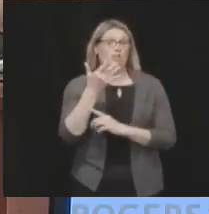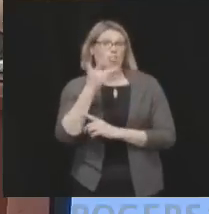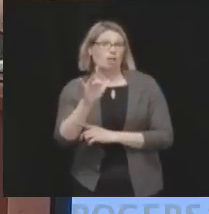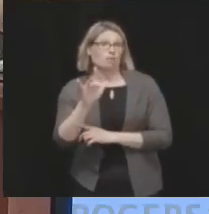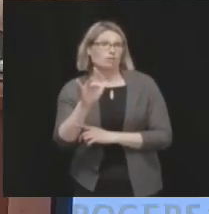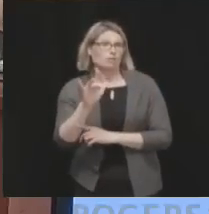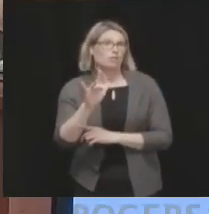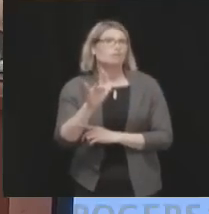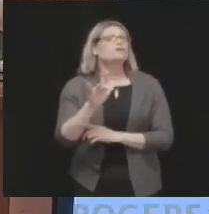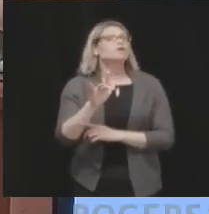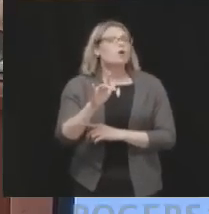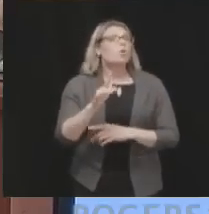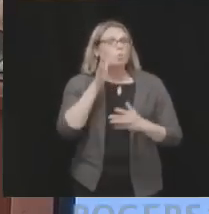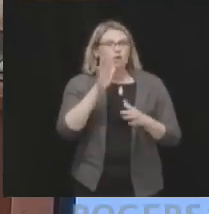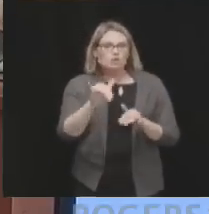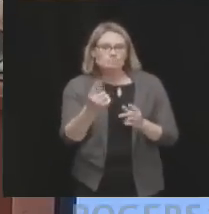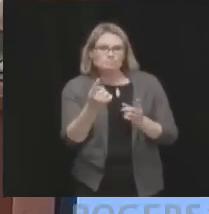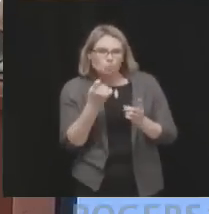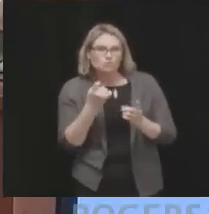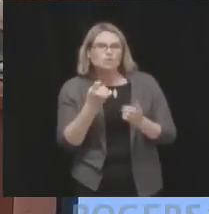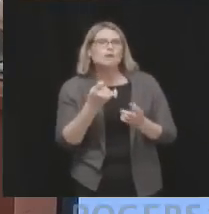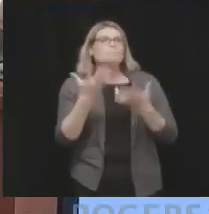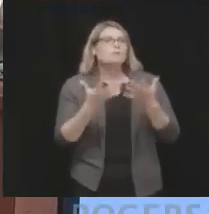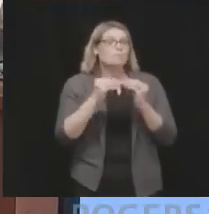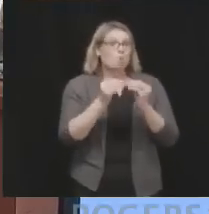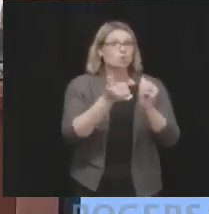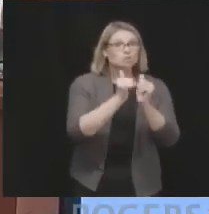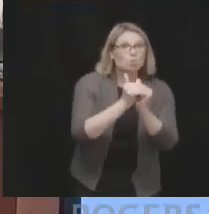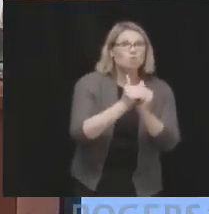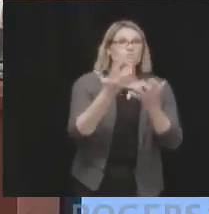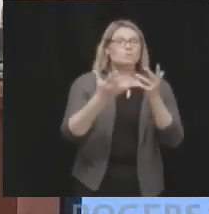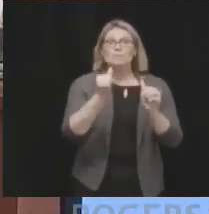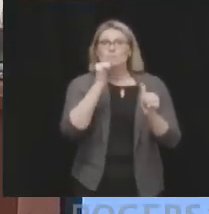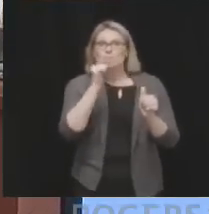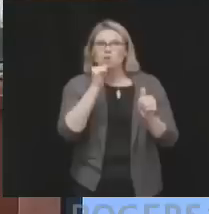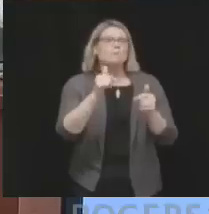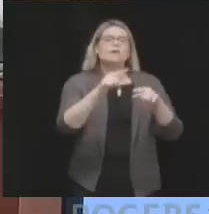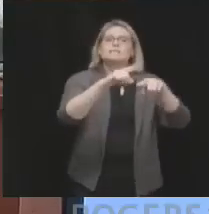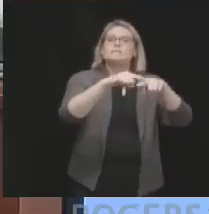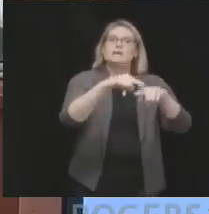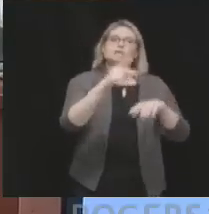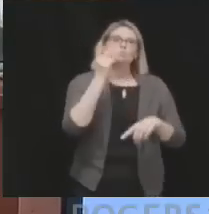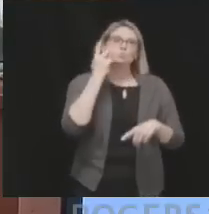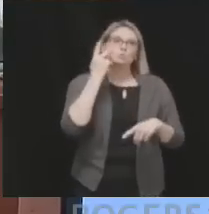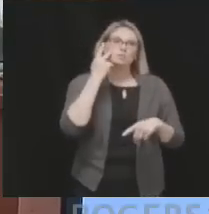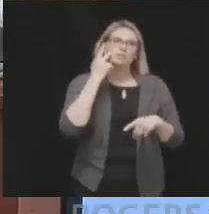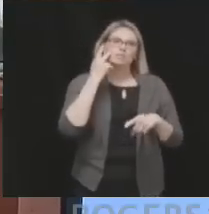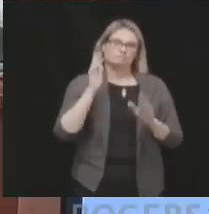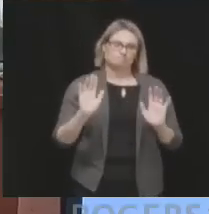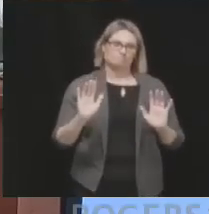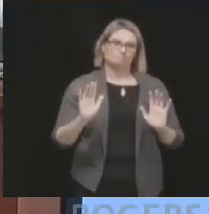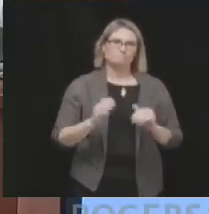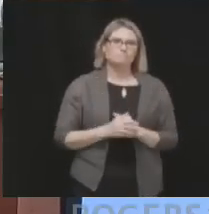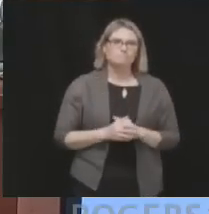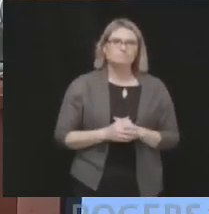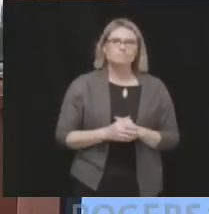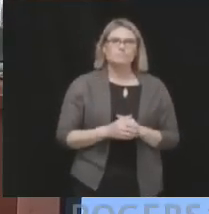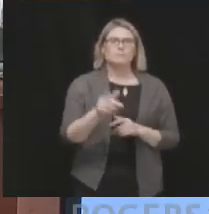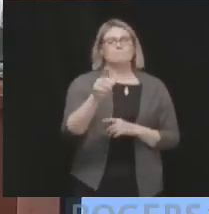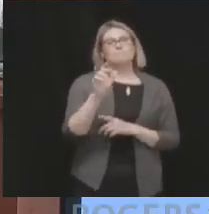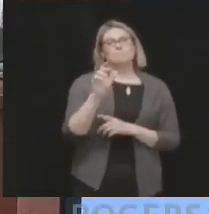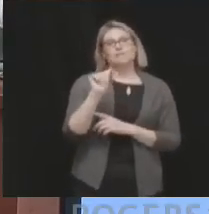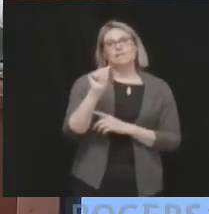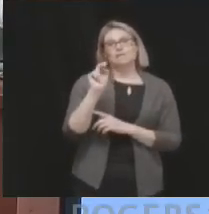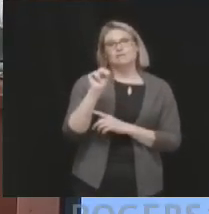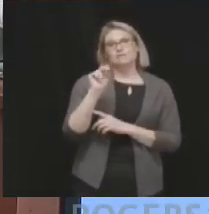have that these businesses are in, especially the businesses. And of course, you look at sports and recreation, that is a big issue. There's no question. And I